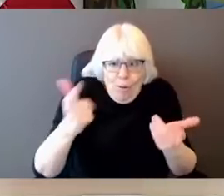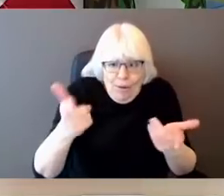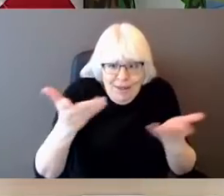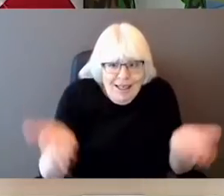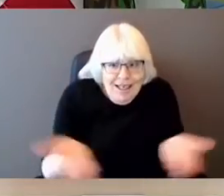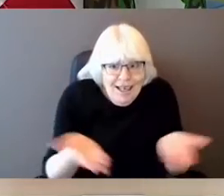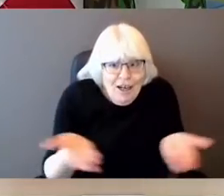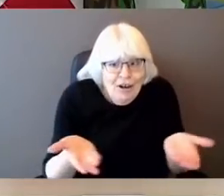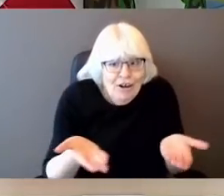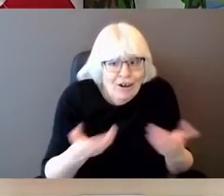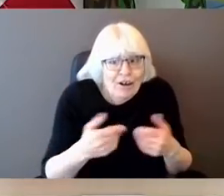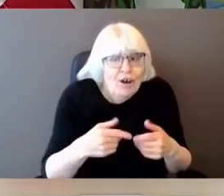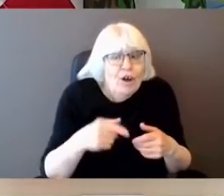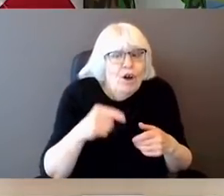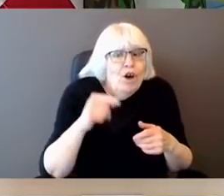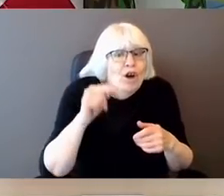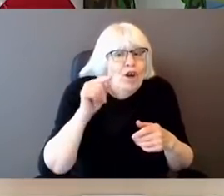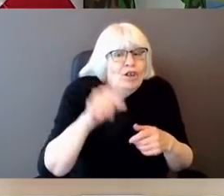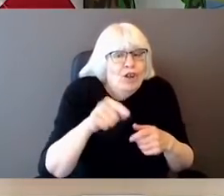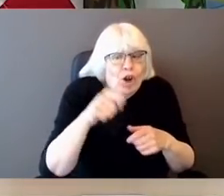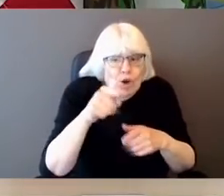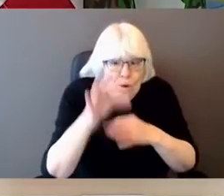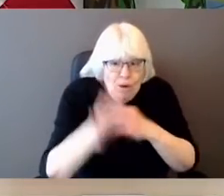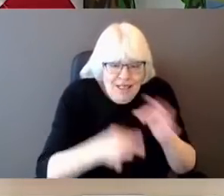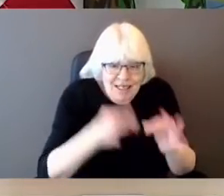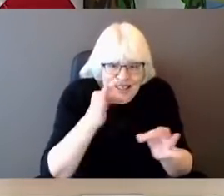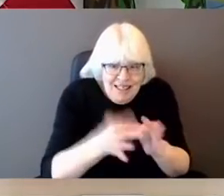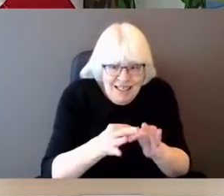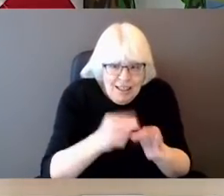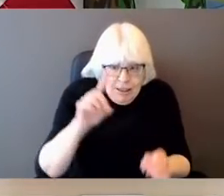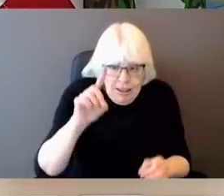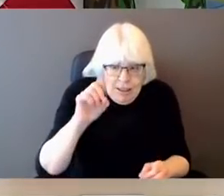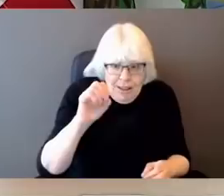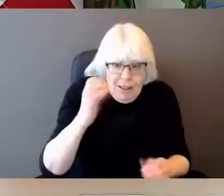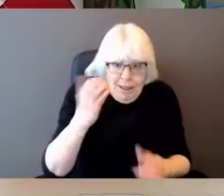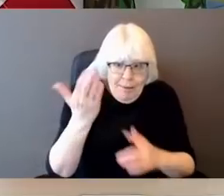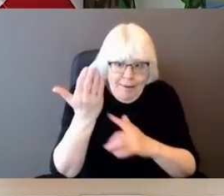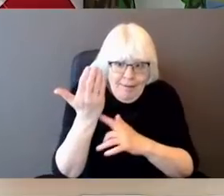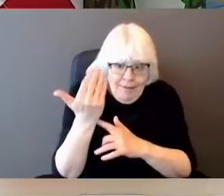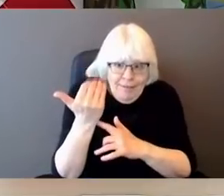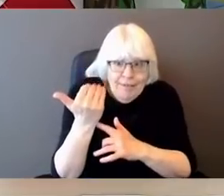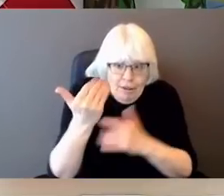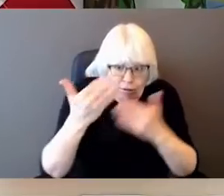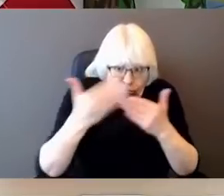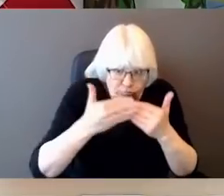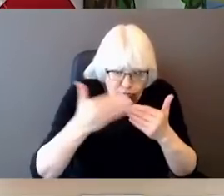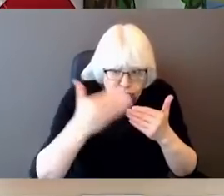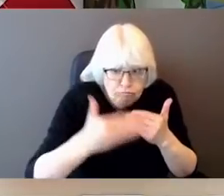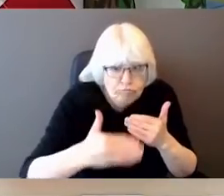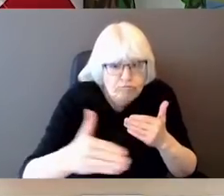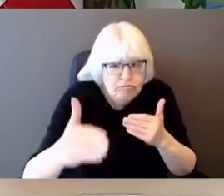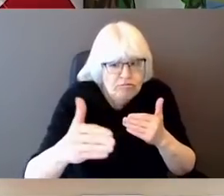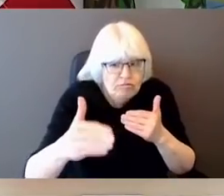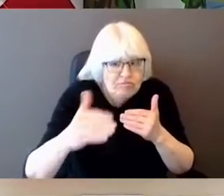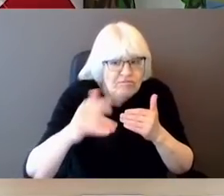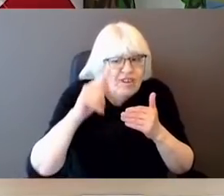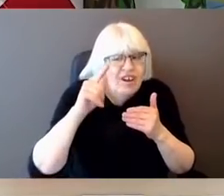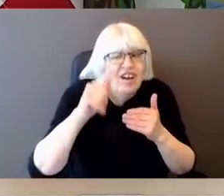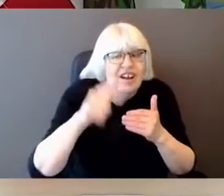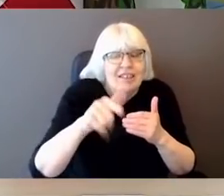cases have been Omicron, and you are identified as a close contact, you would